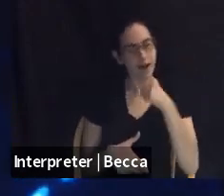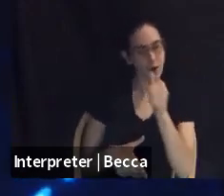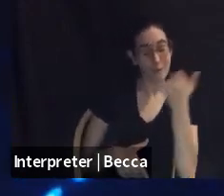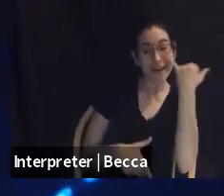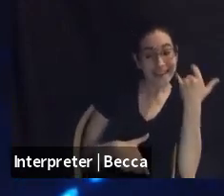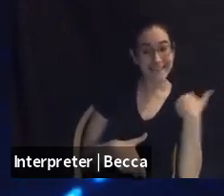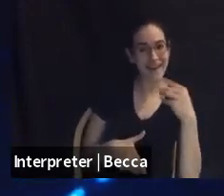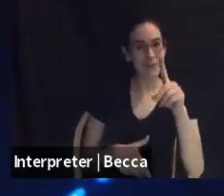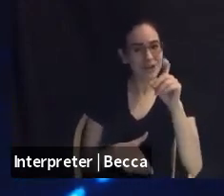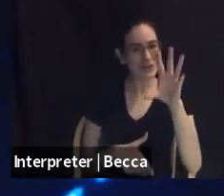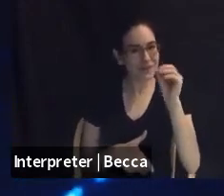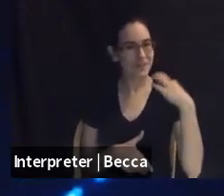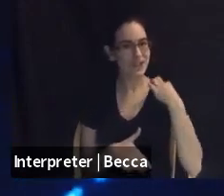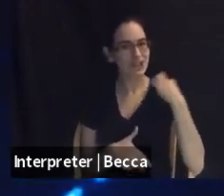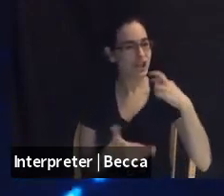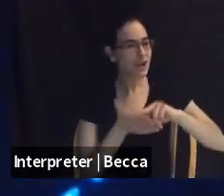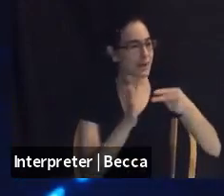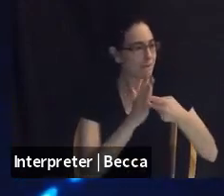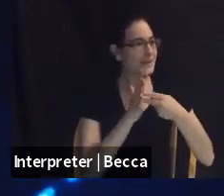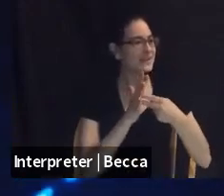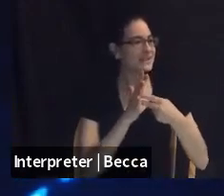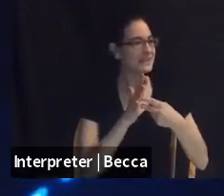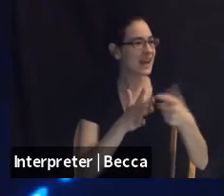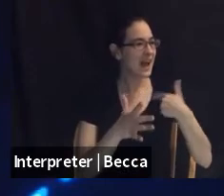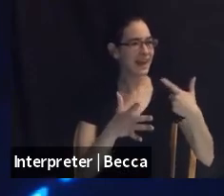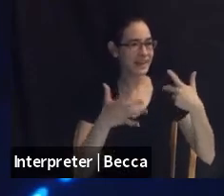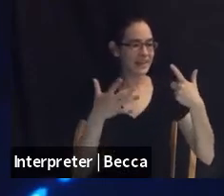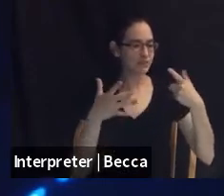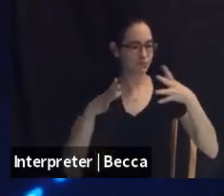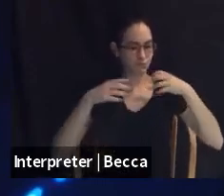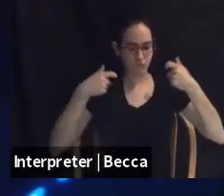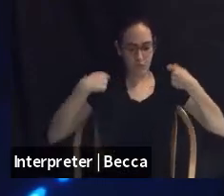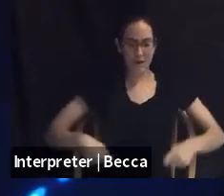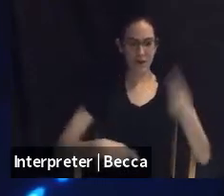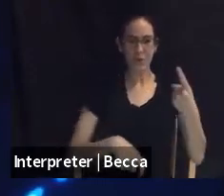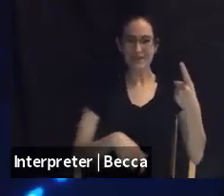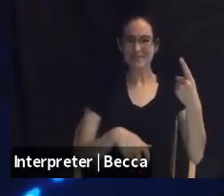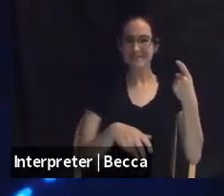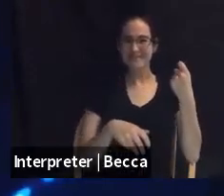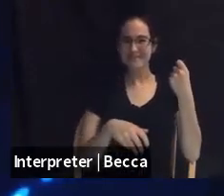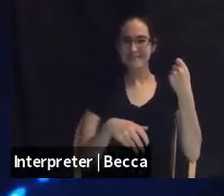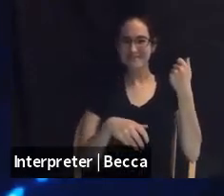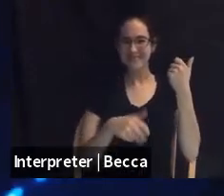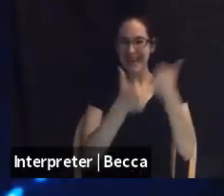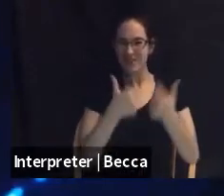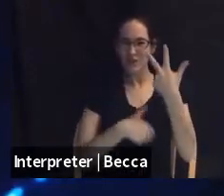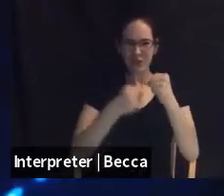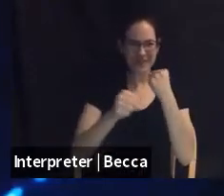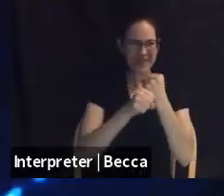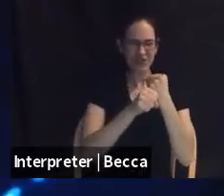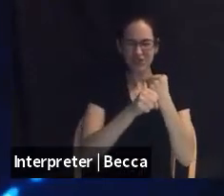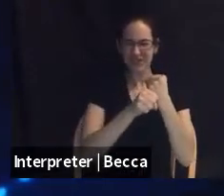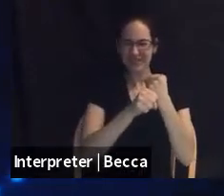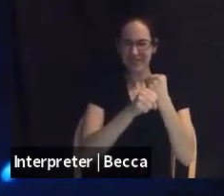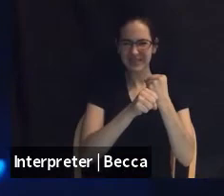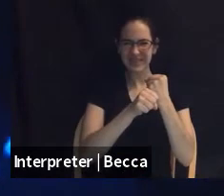shirts, that means I could wear one every 3 years. What value does that shirt have anymore?